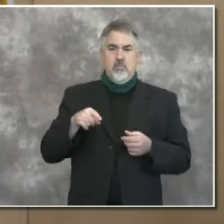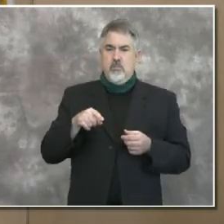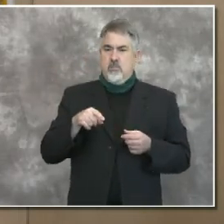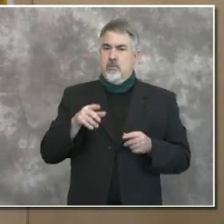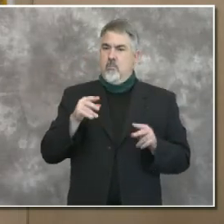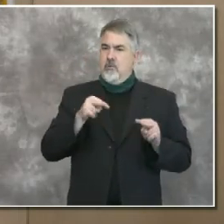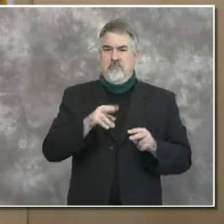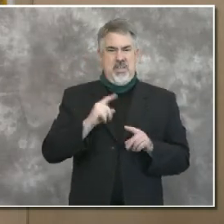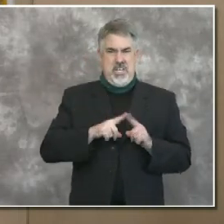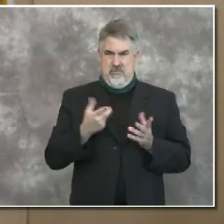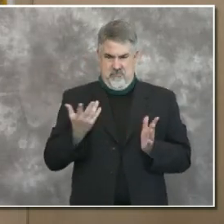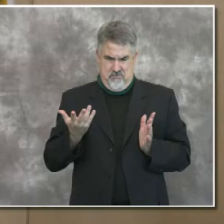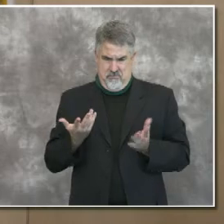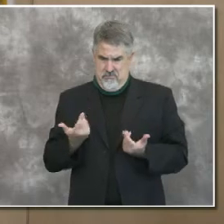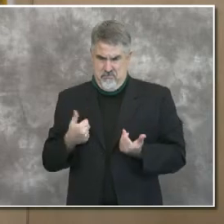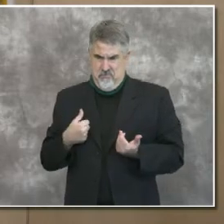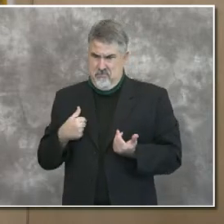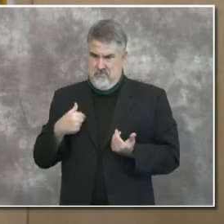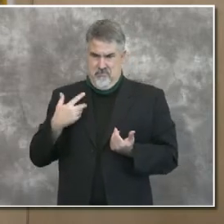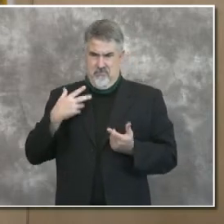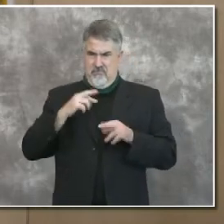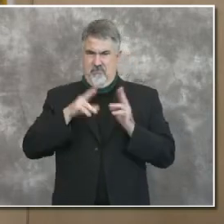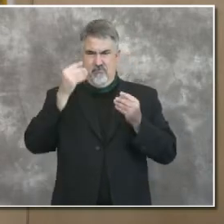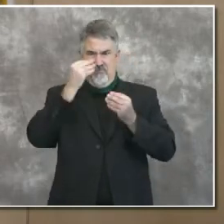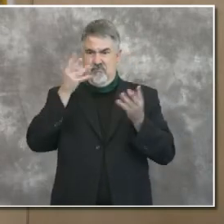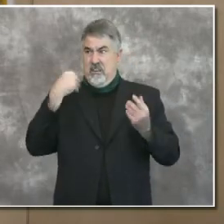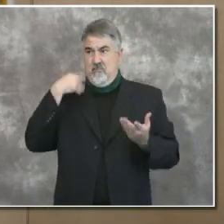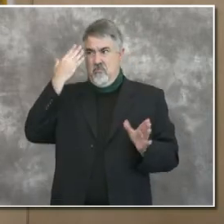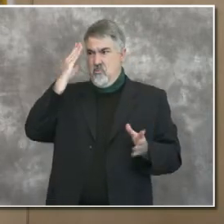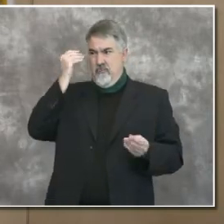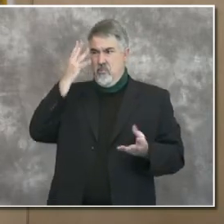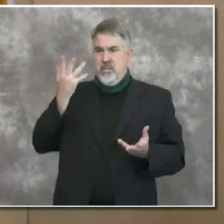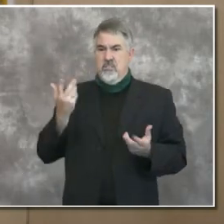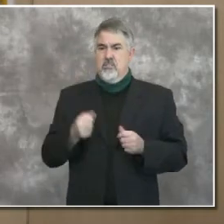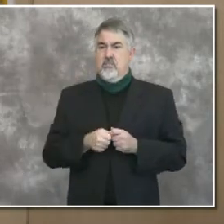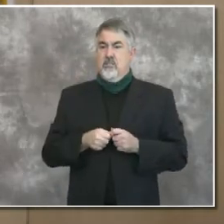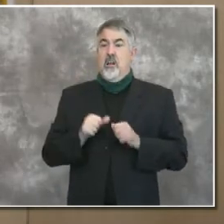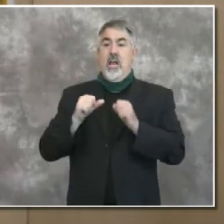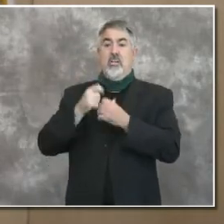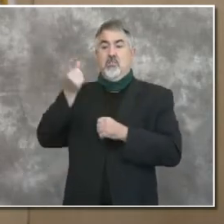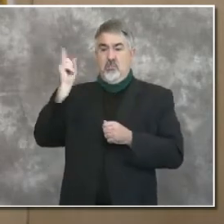that I'm prepared to share with you today. And our agency director would like to take the mic.